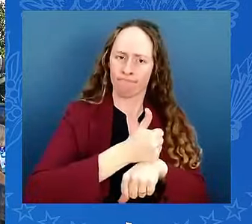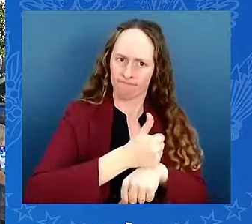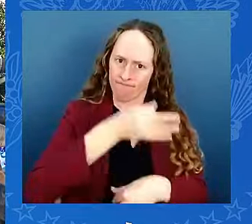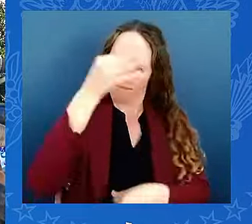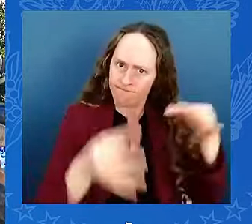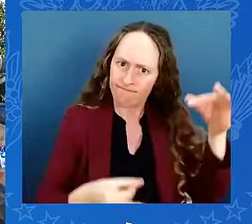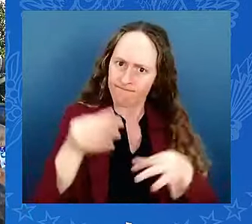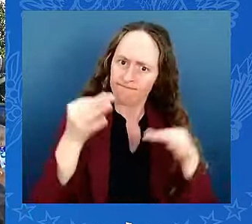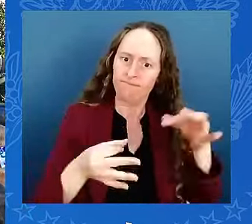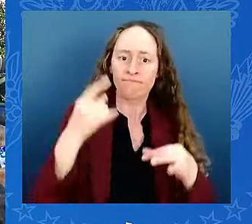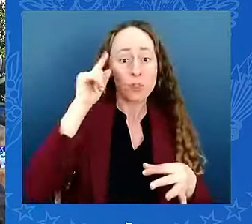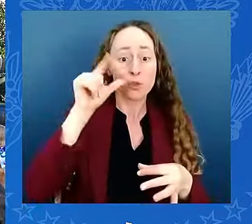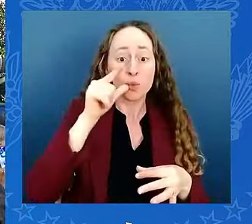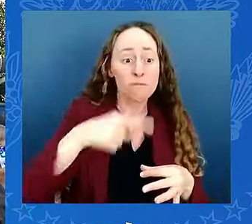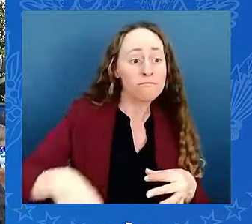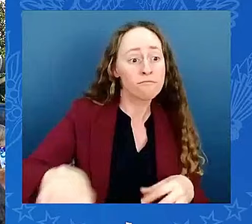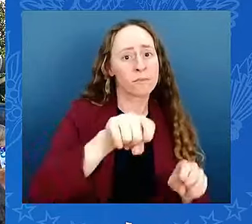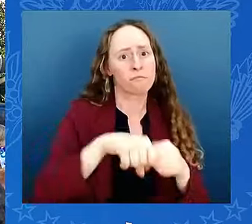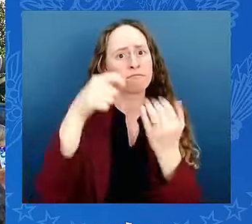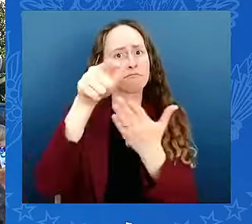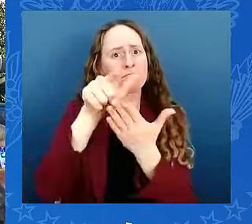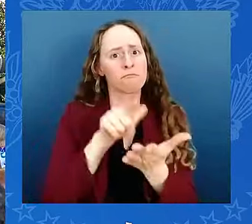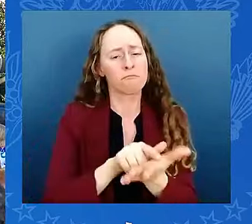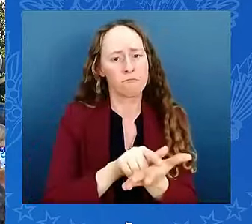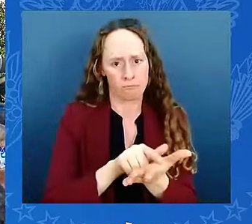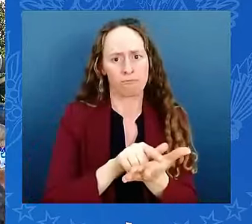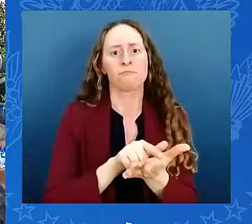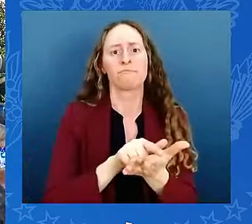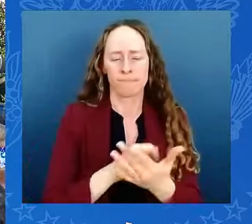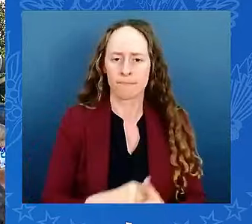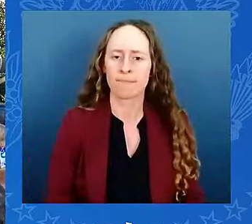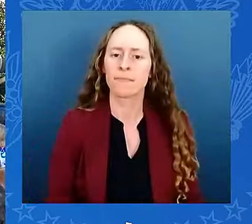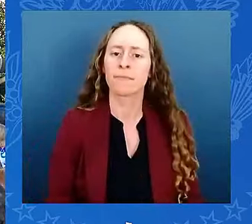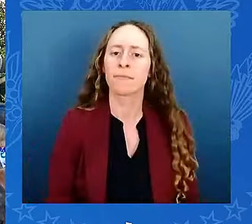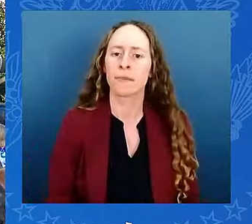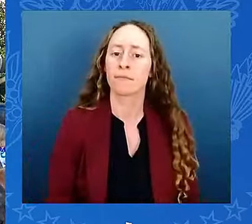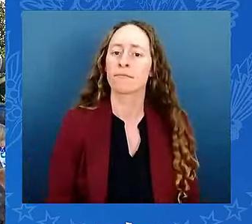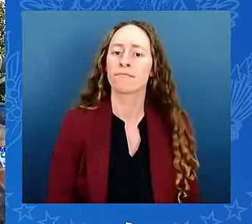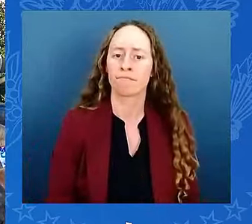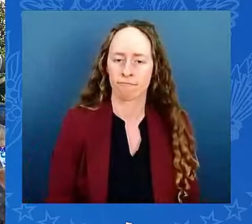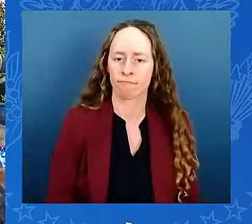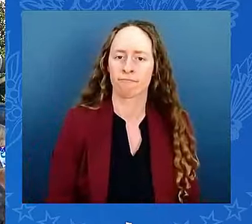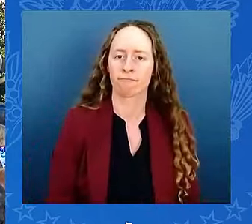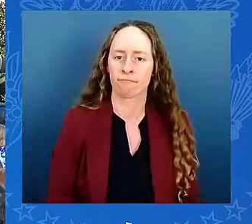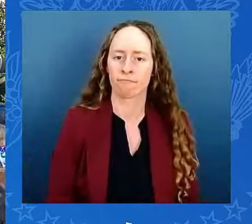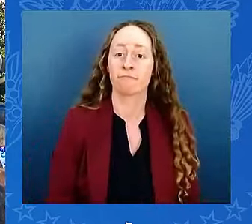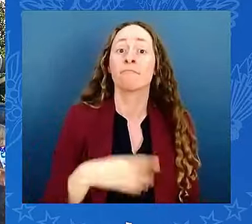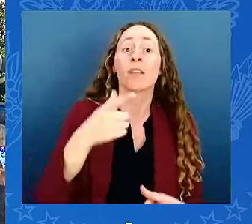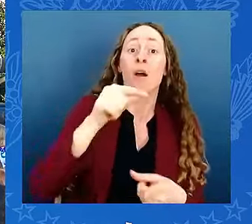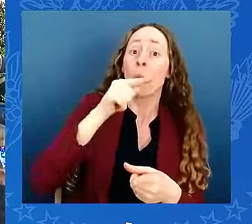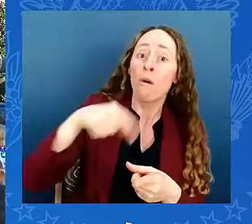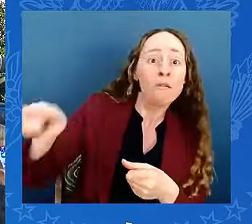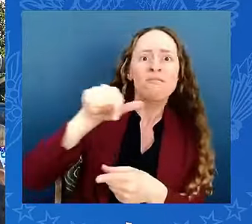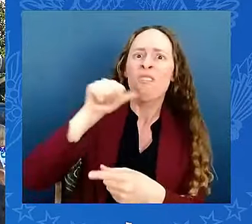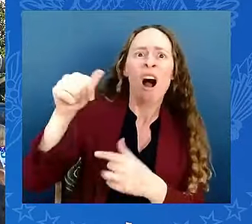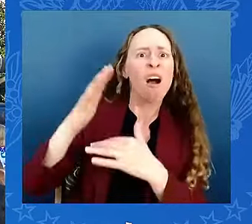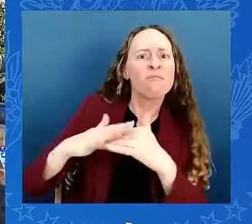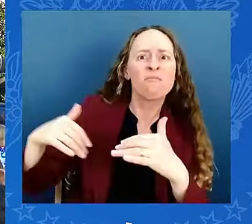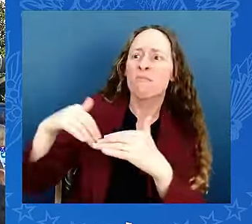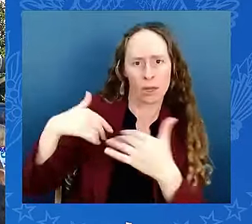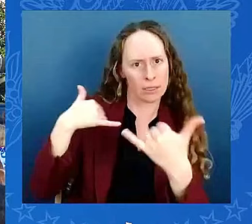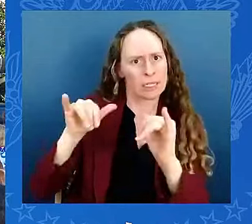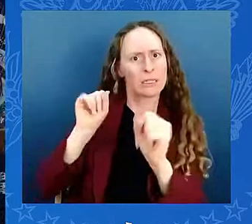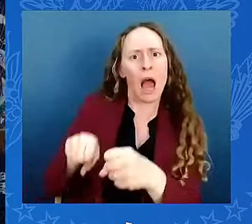This helps to keep Native women and children safe. We now have protections for our LGBTQ